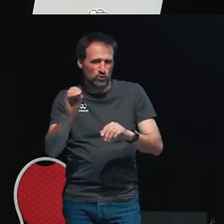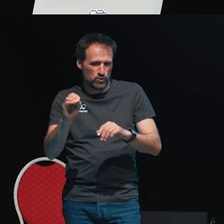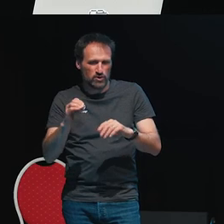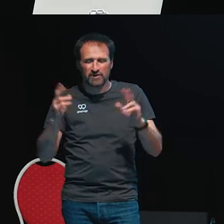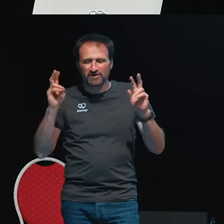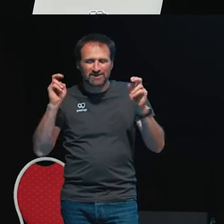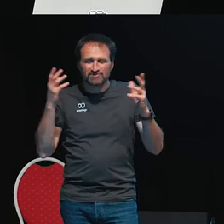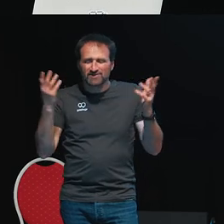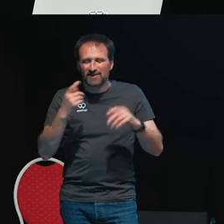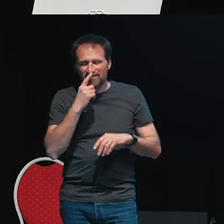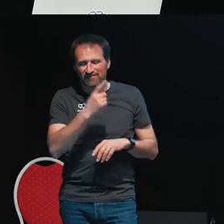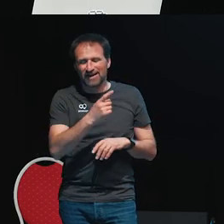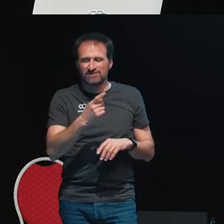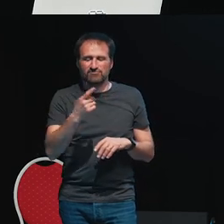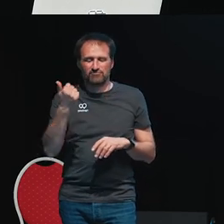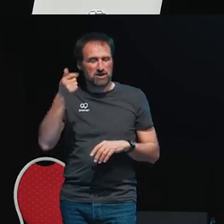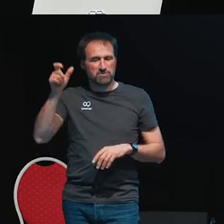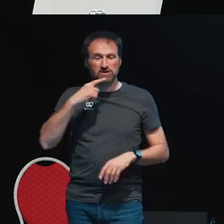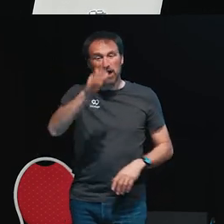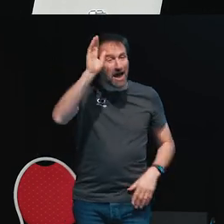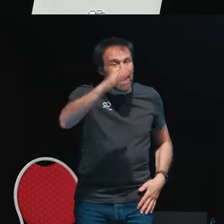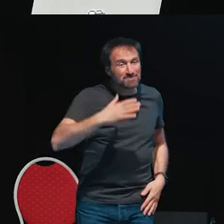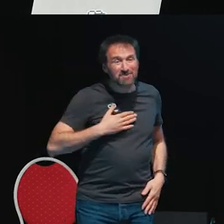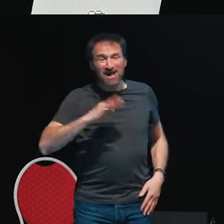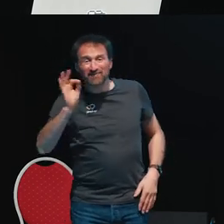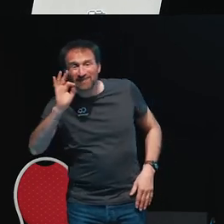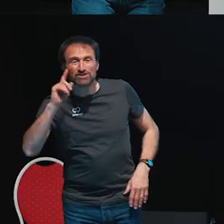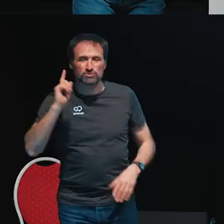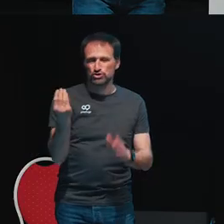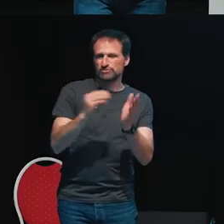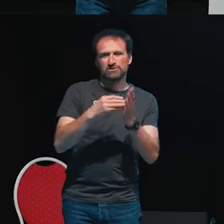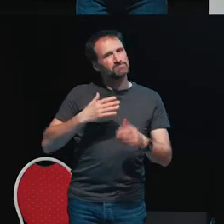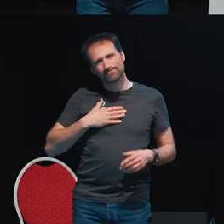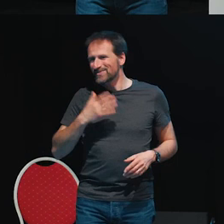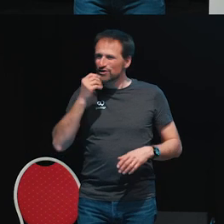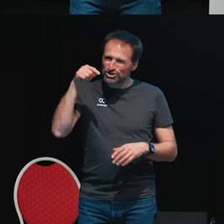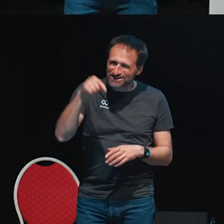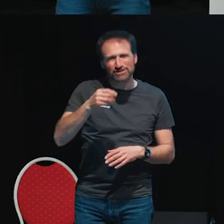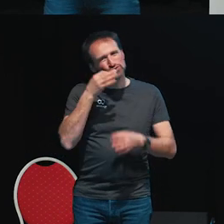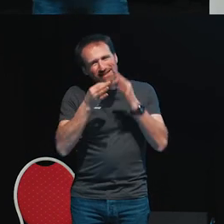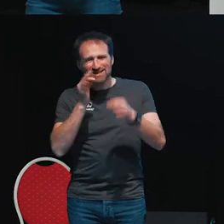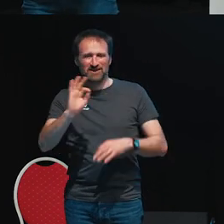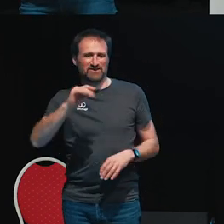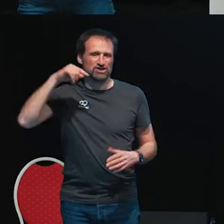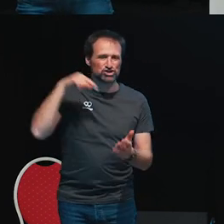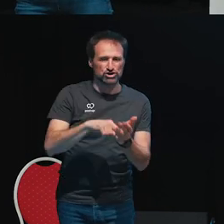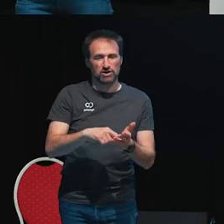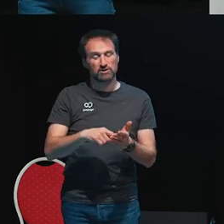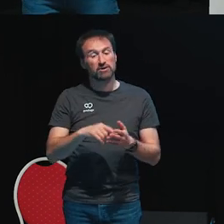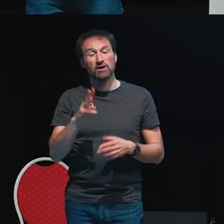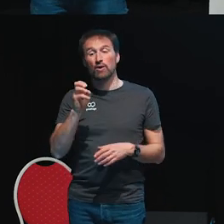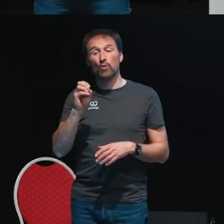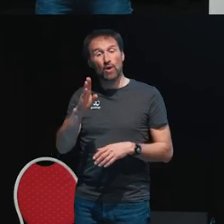this special feature because my product is really important, your browser is important, I want this special feature, the web platform